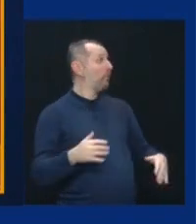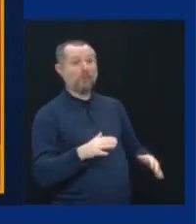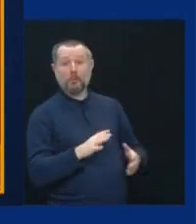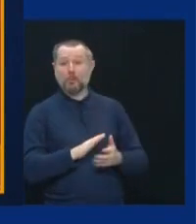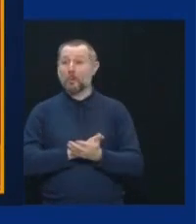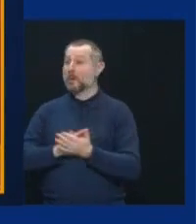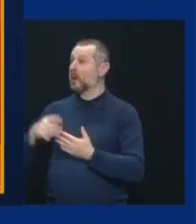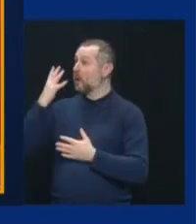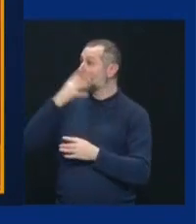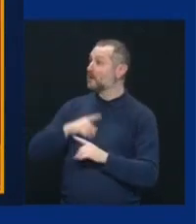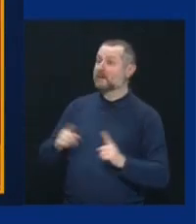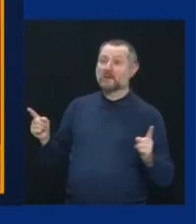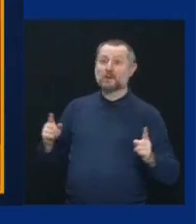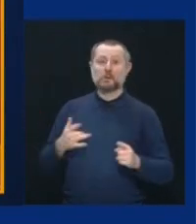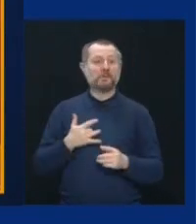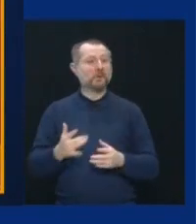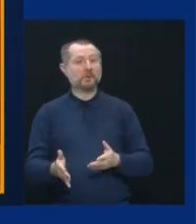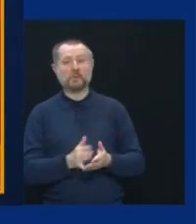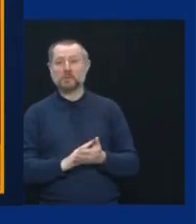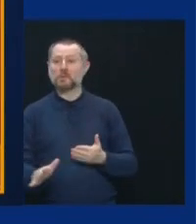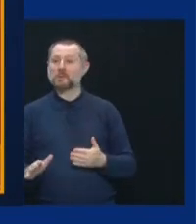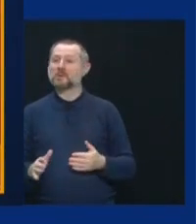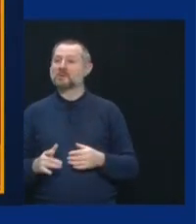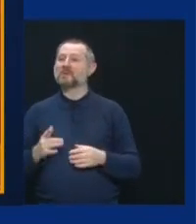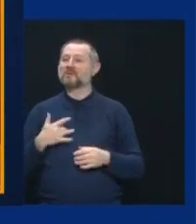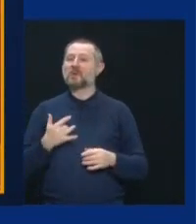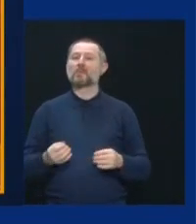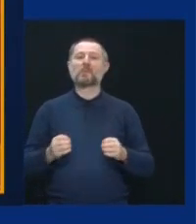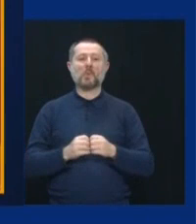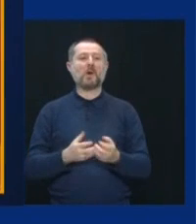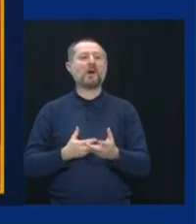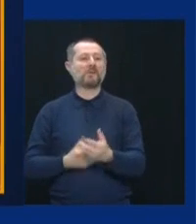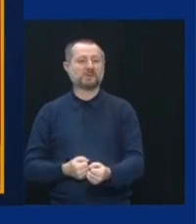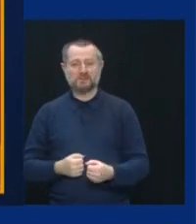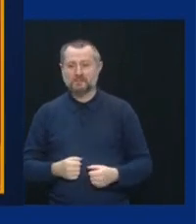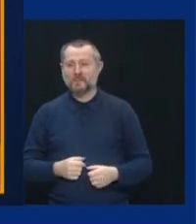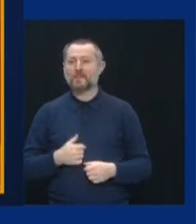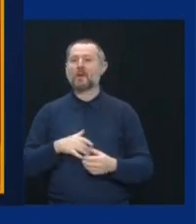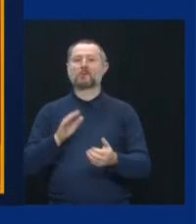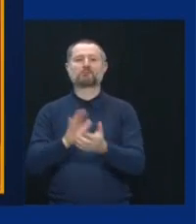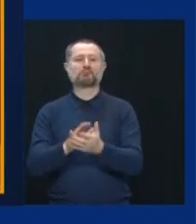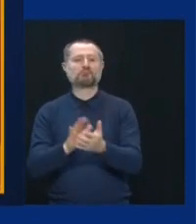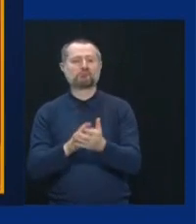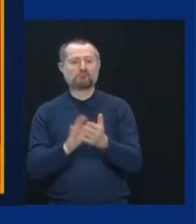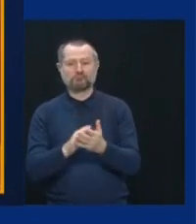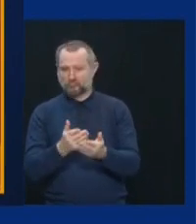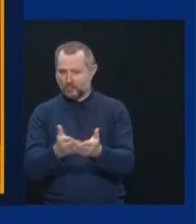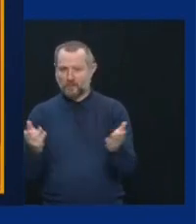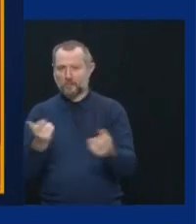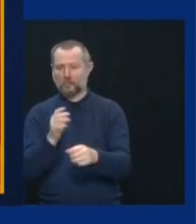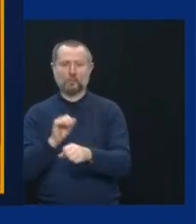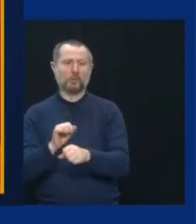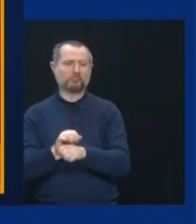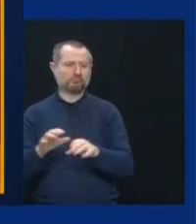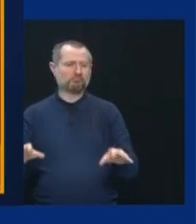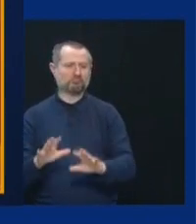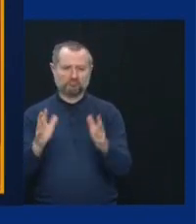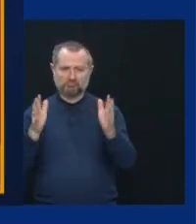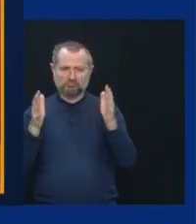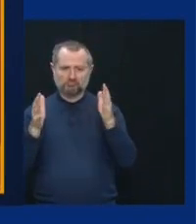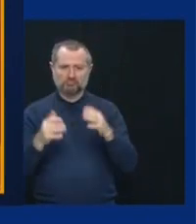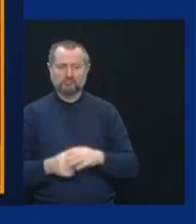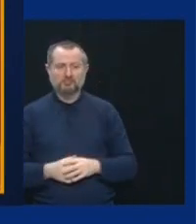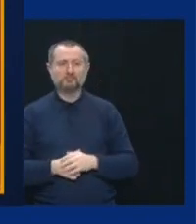it feels different. I think that goes a long way towards confidence. So kudos to you and to the entire team. And